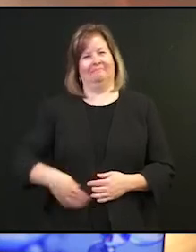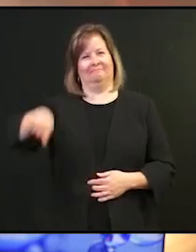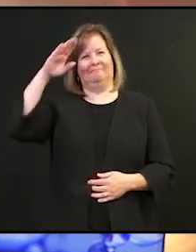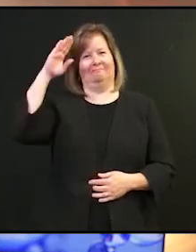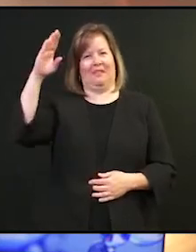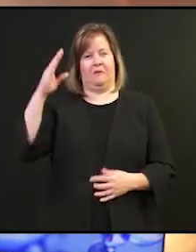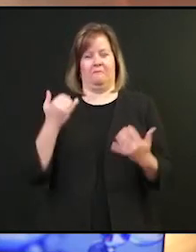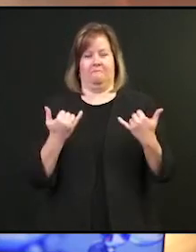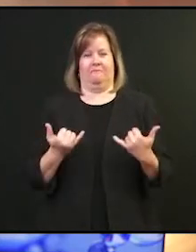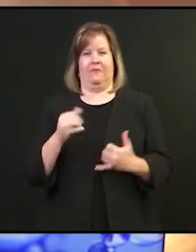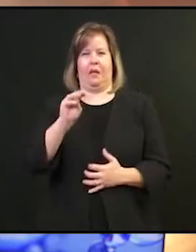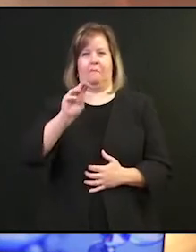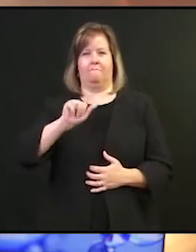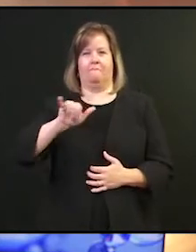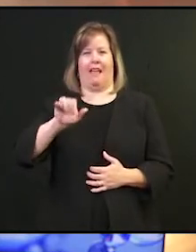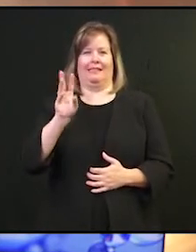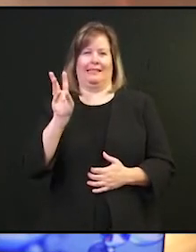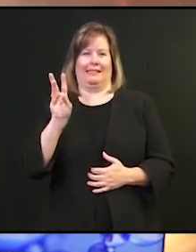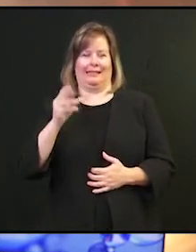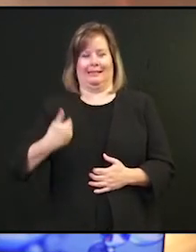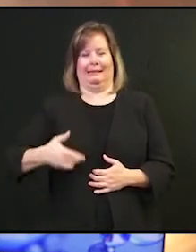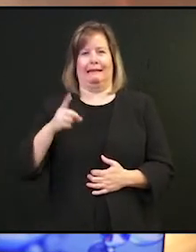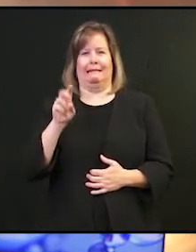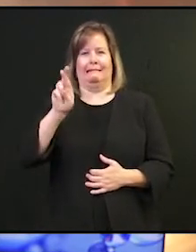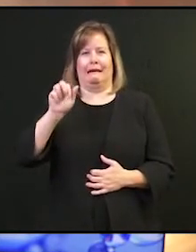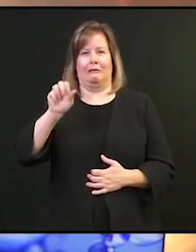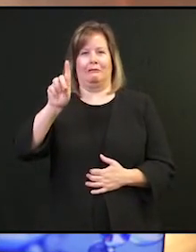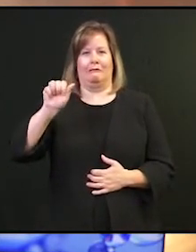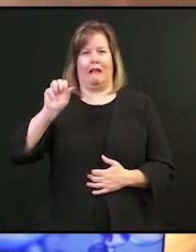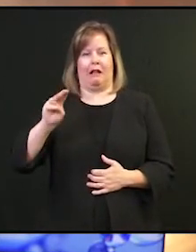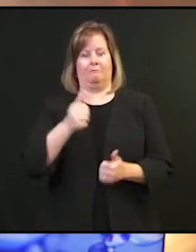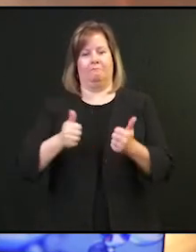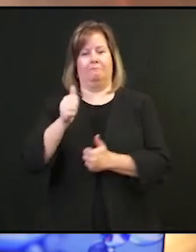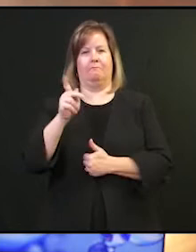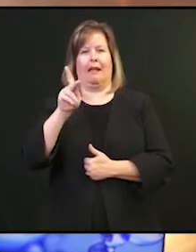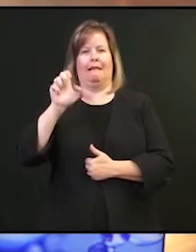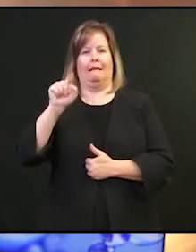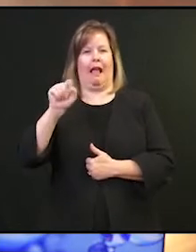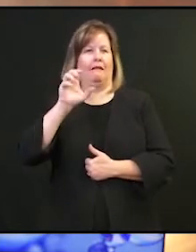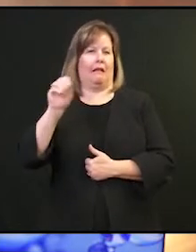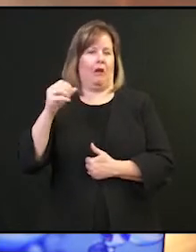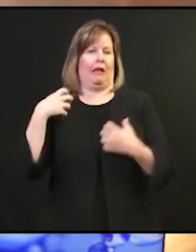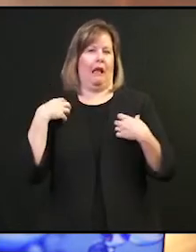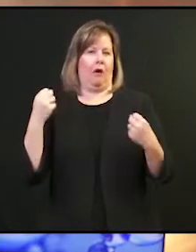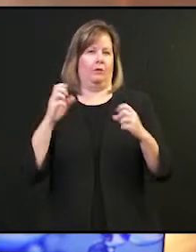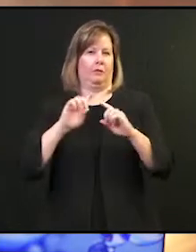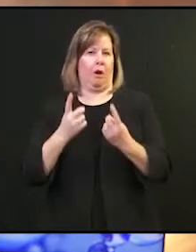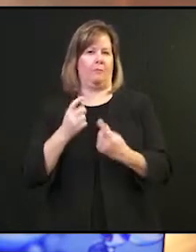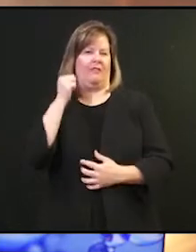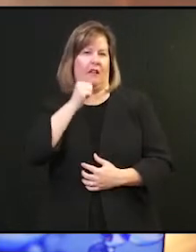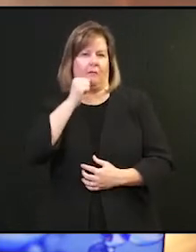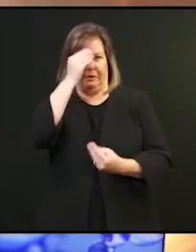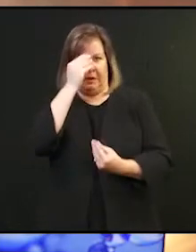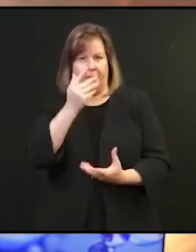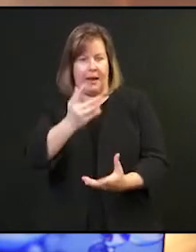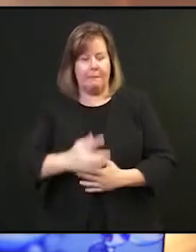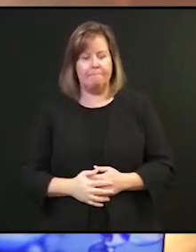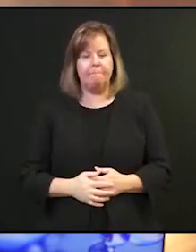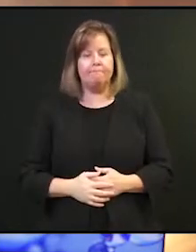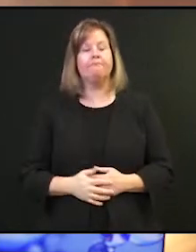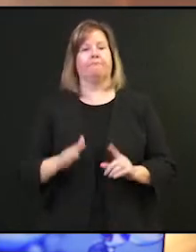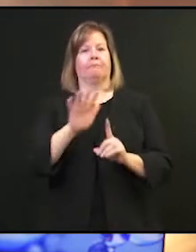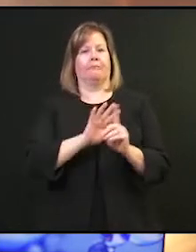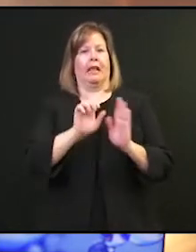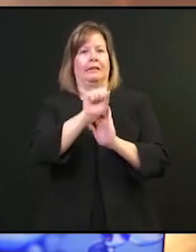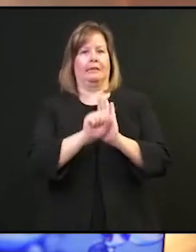Hello everyone, today is May the 6th. I'm Dr. Adam London, Director of the Kent County Health Department for the daily COVID-19 update. Across the state of Michigan, it's